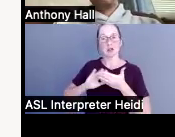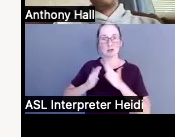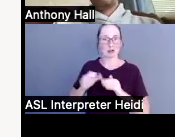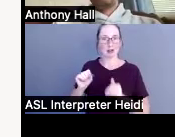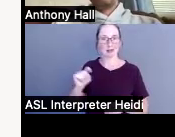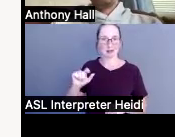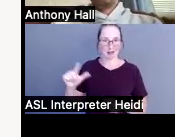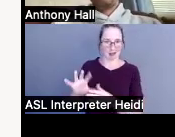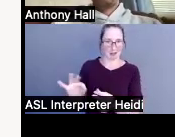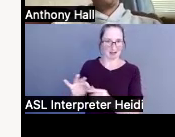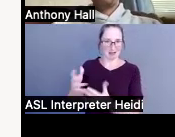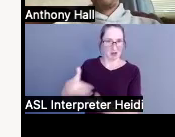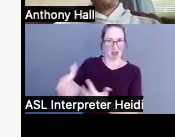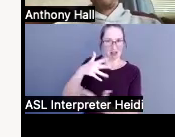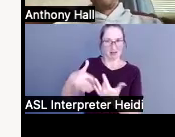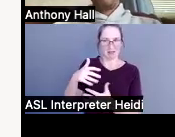amongst themselves.